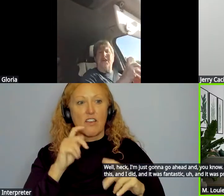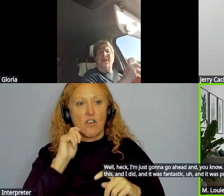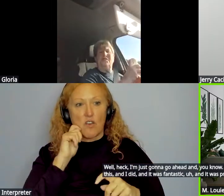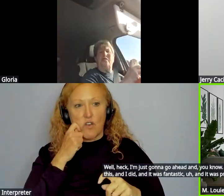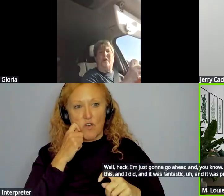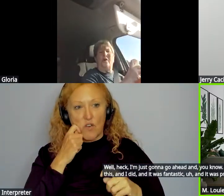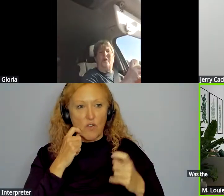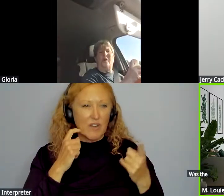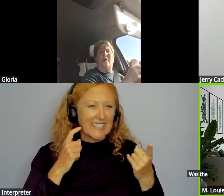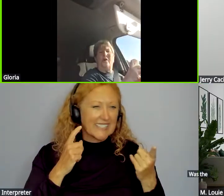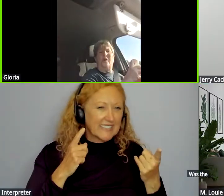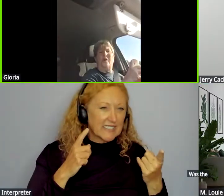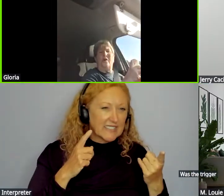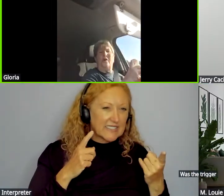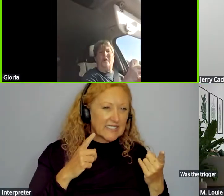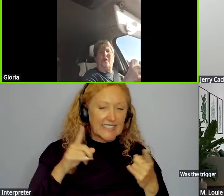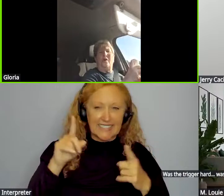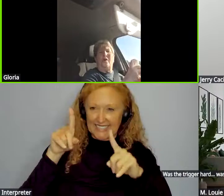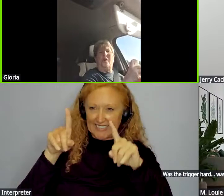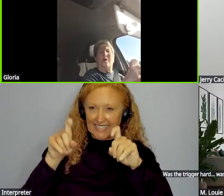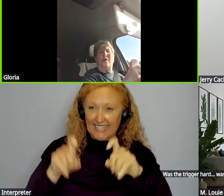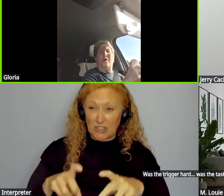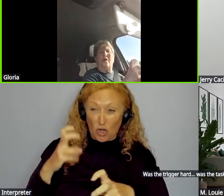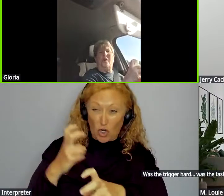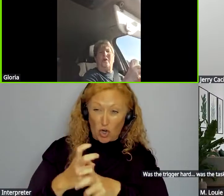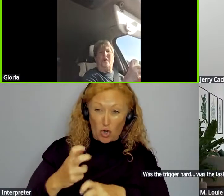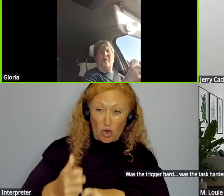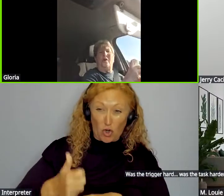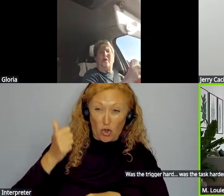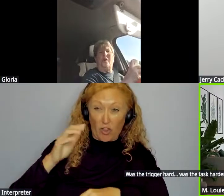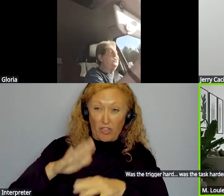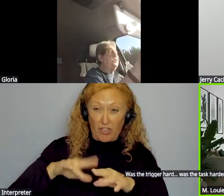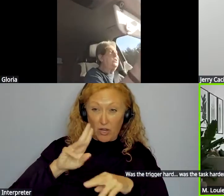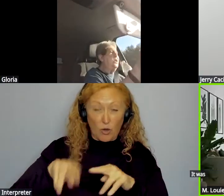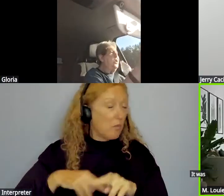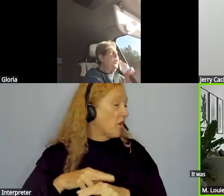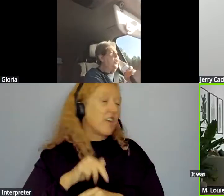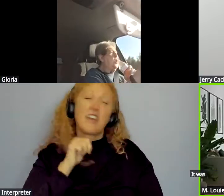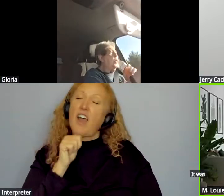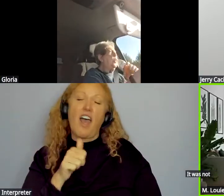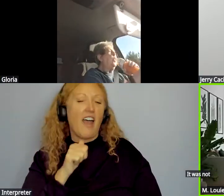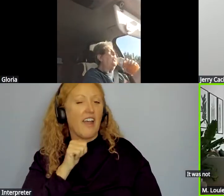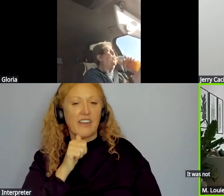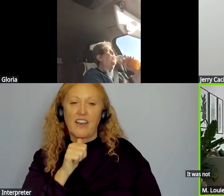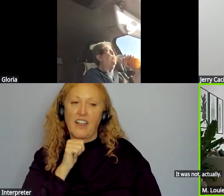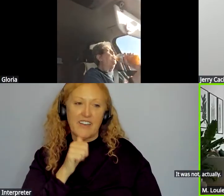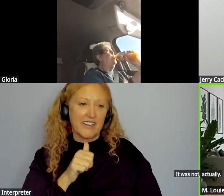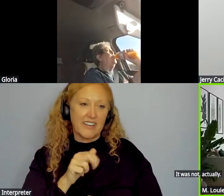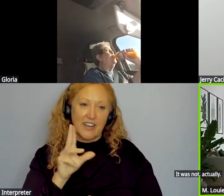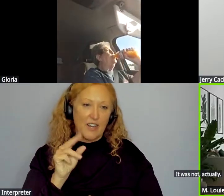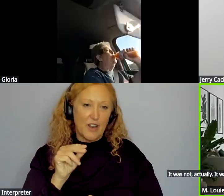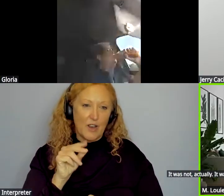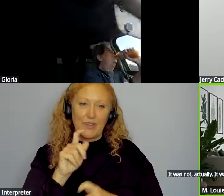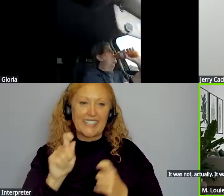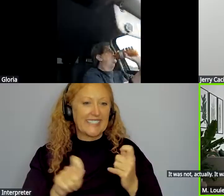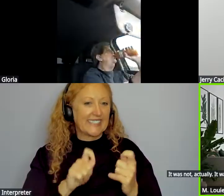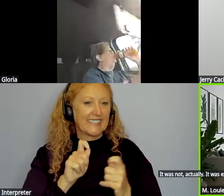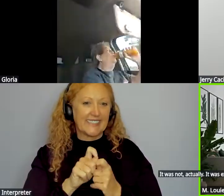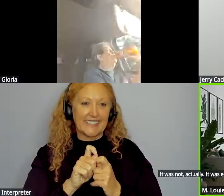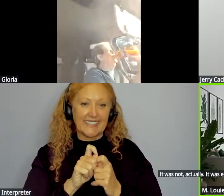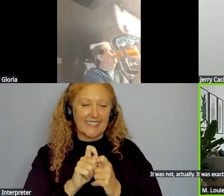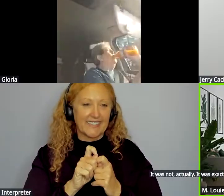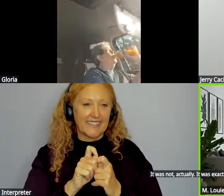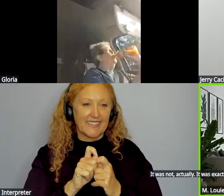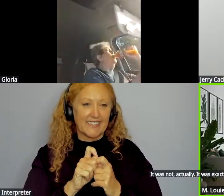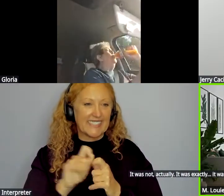hard? Was the test harder than a normal test? it was not actually. It was exactly